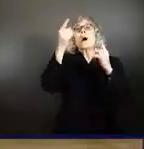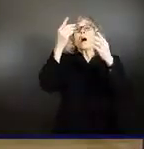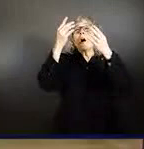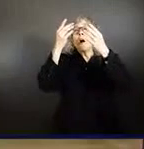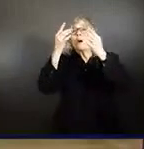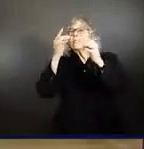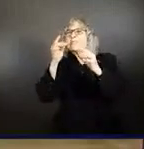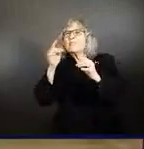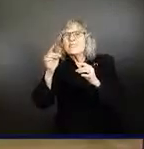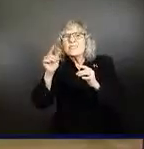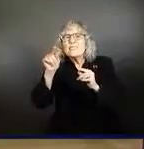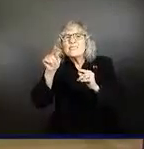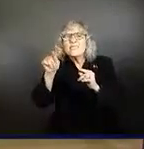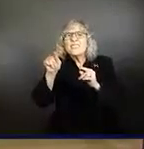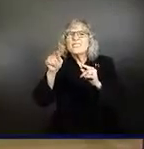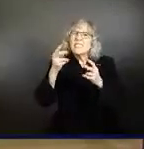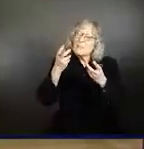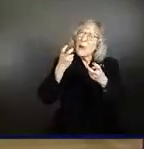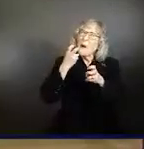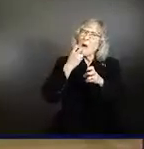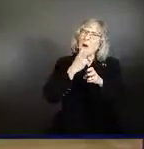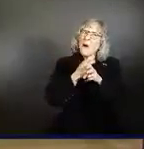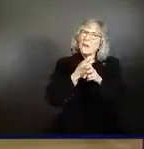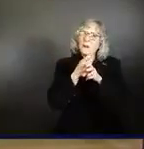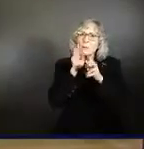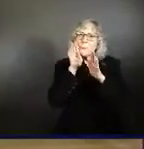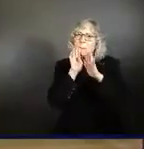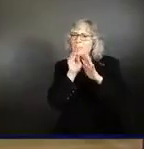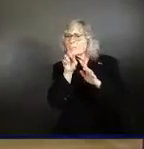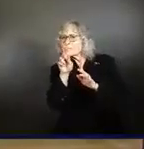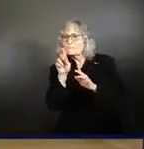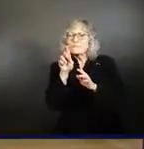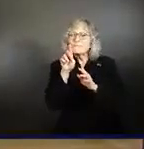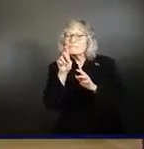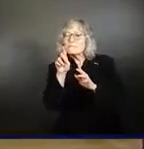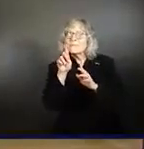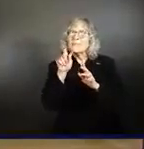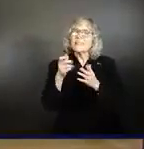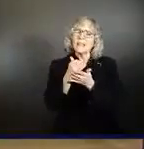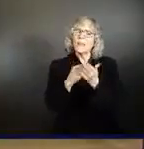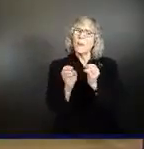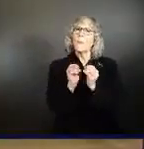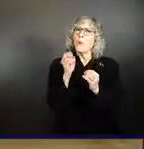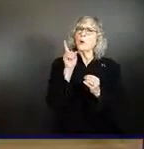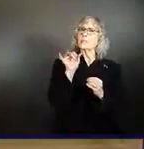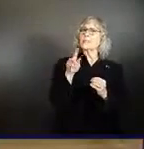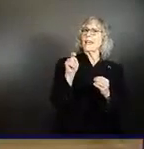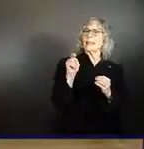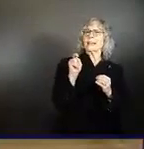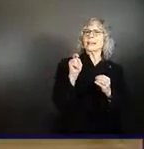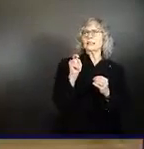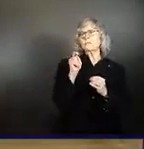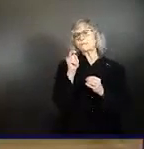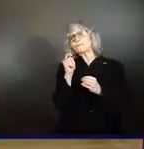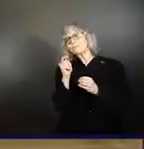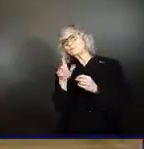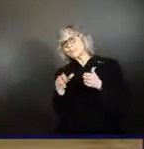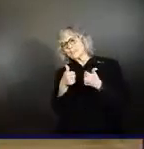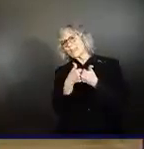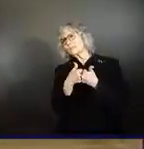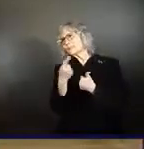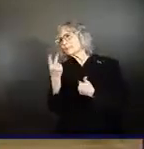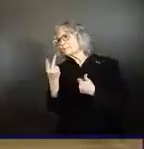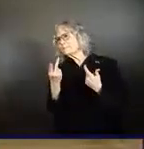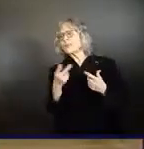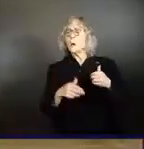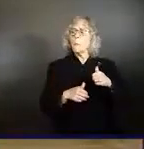tough to separate between them just from an image. So you have to go and get more data. There's a point in which it gets challenging, but for most of